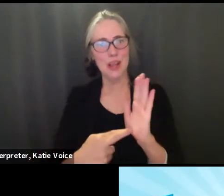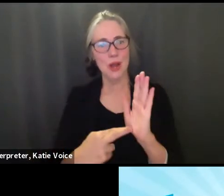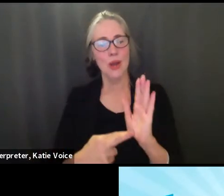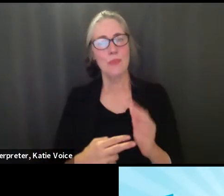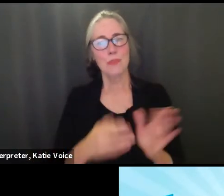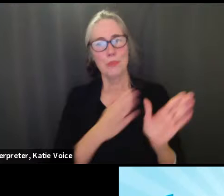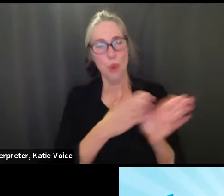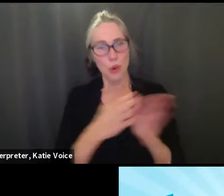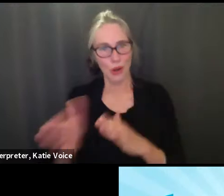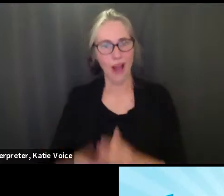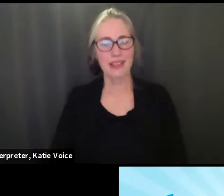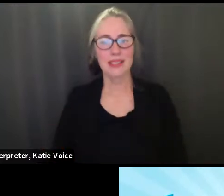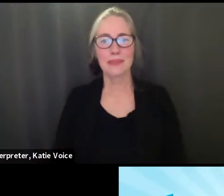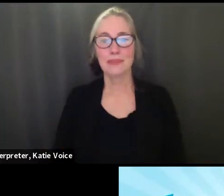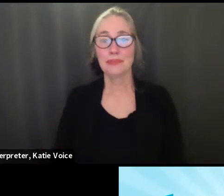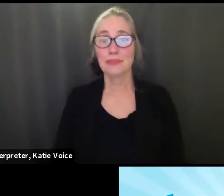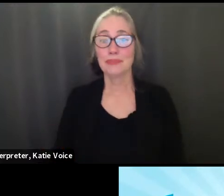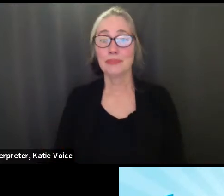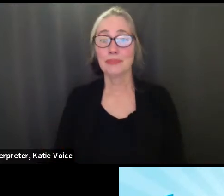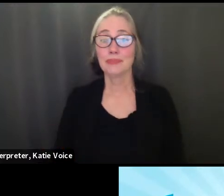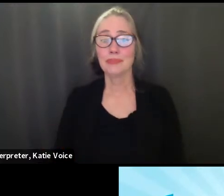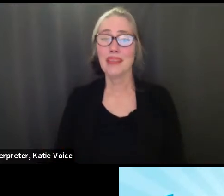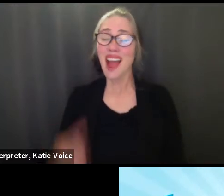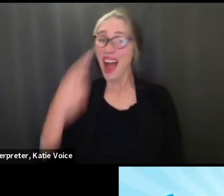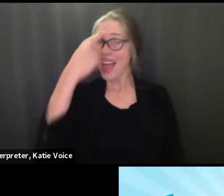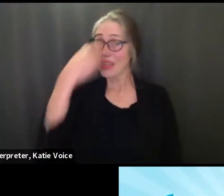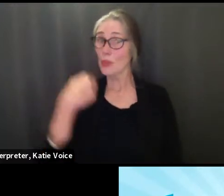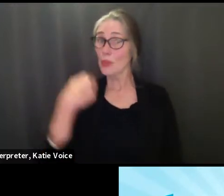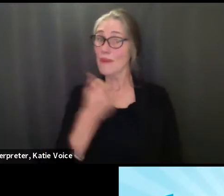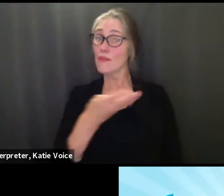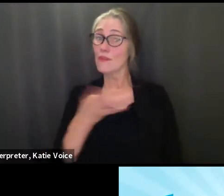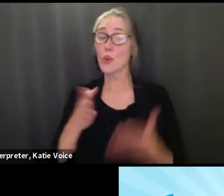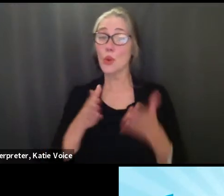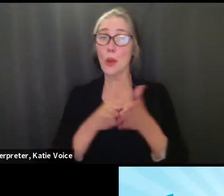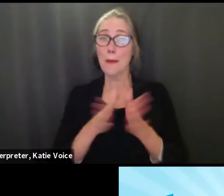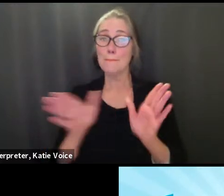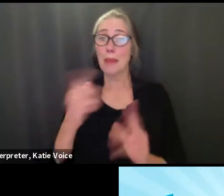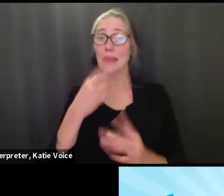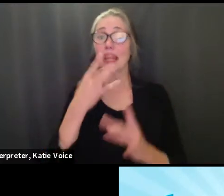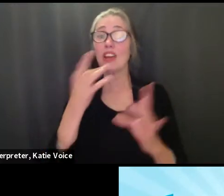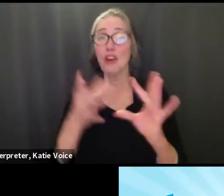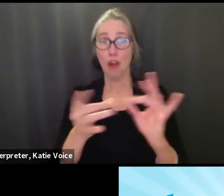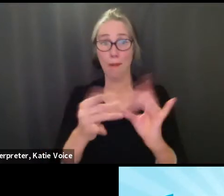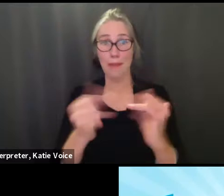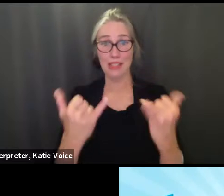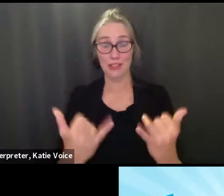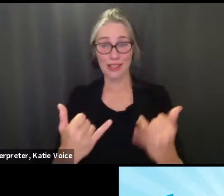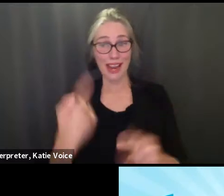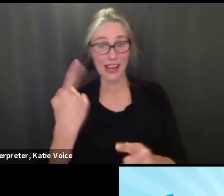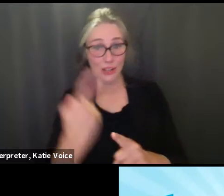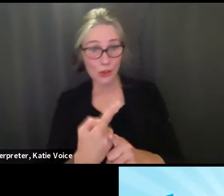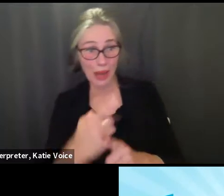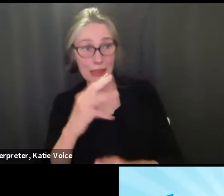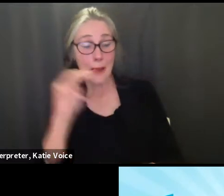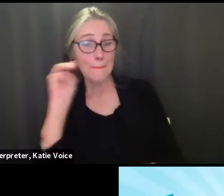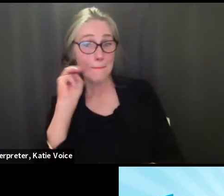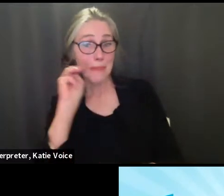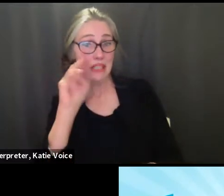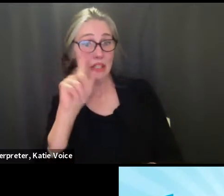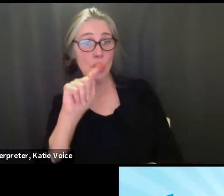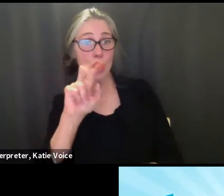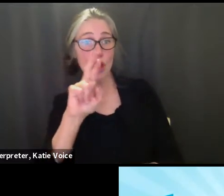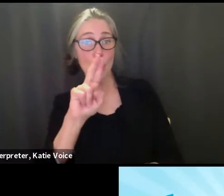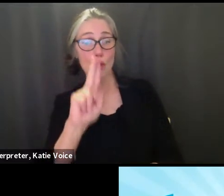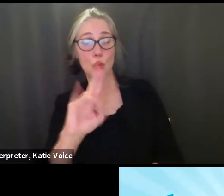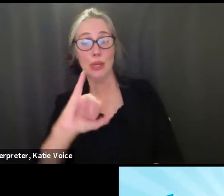this report. Is that correct, Ms. Trujillo? Correct. Good evening, President Ford, members of the board. We have two public comments for